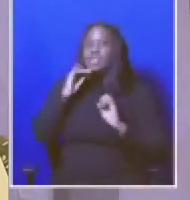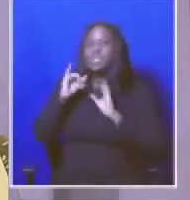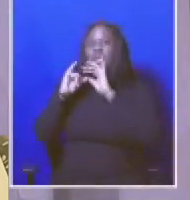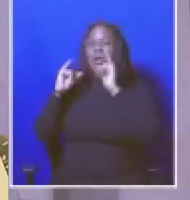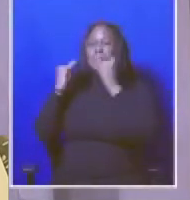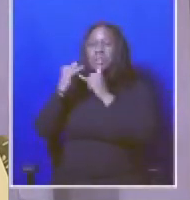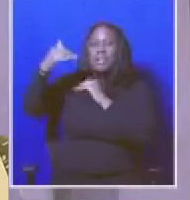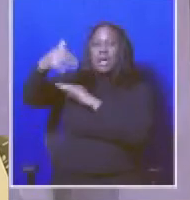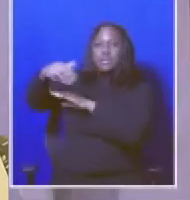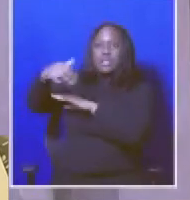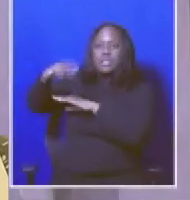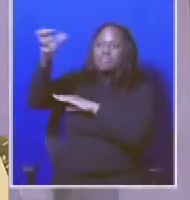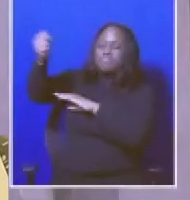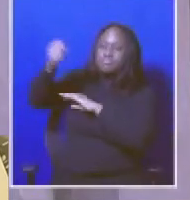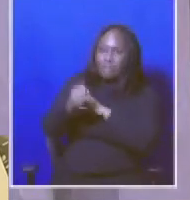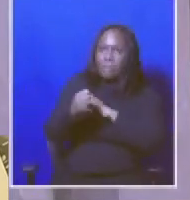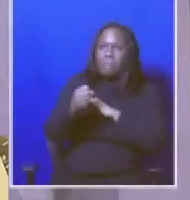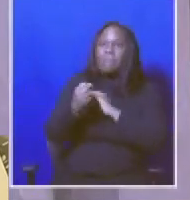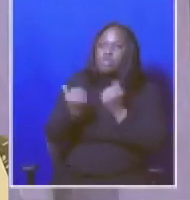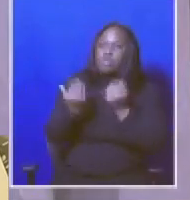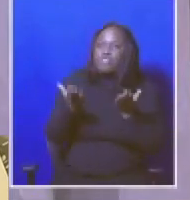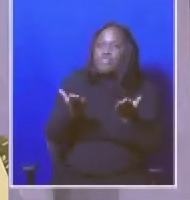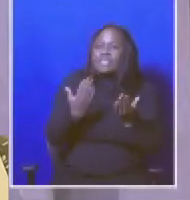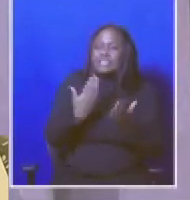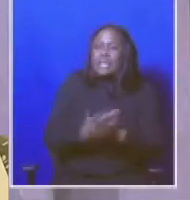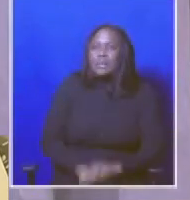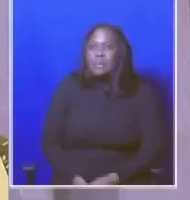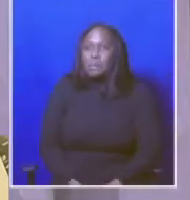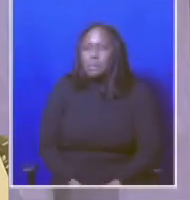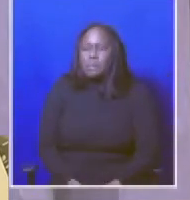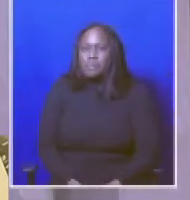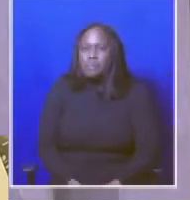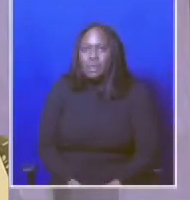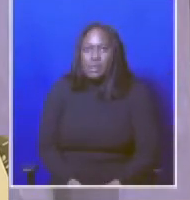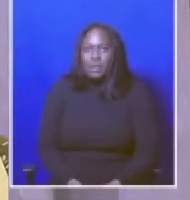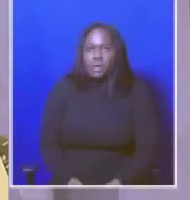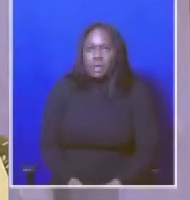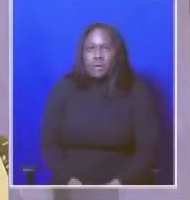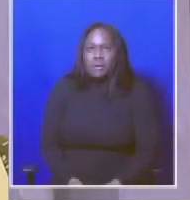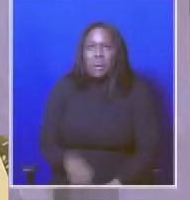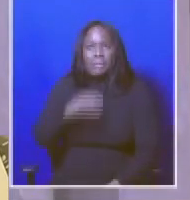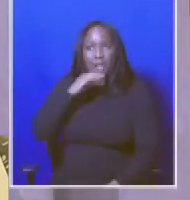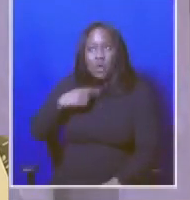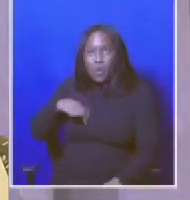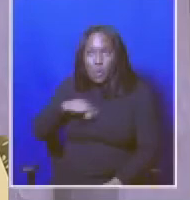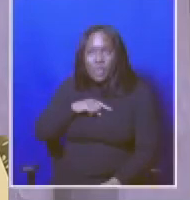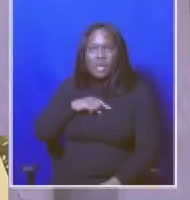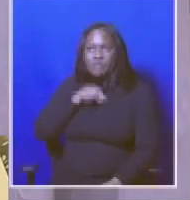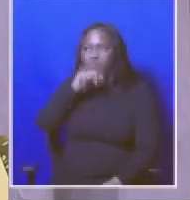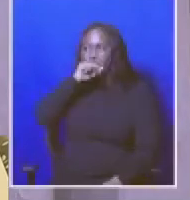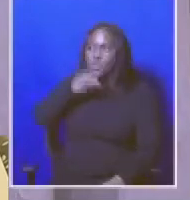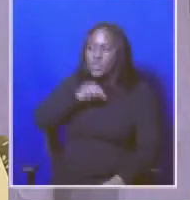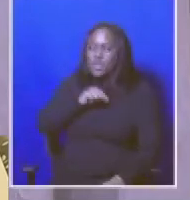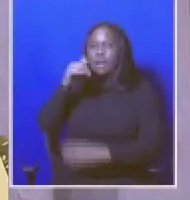to then get those skills. But it's not our preoccupation to outsource.